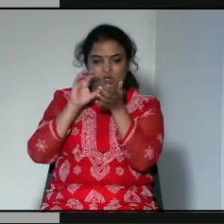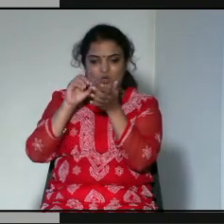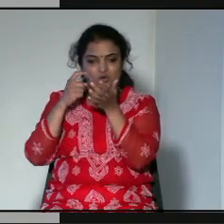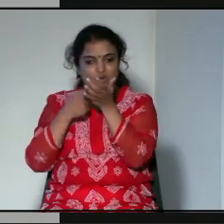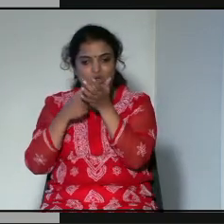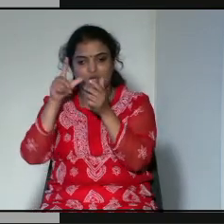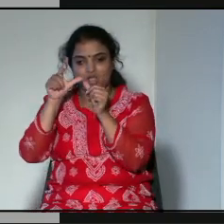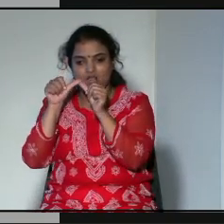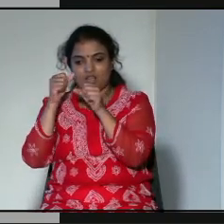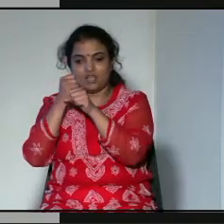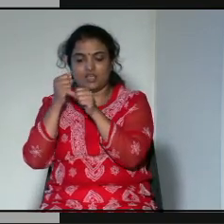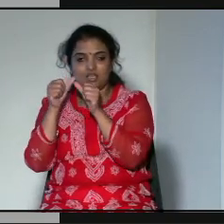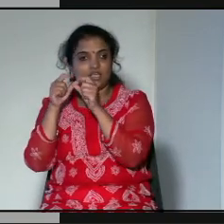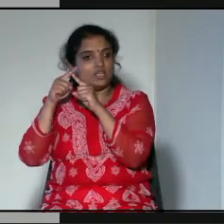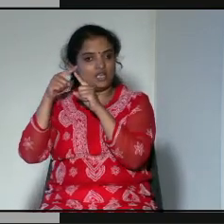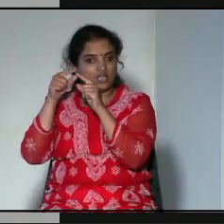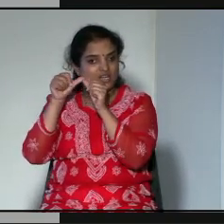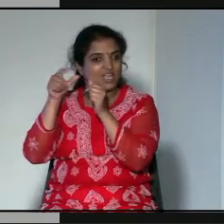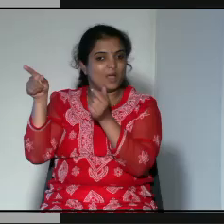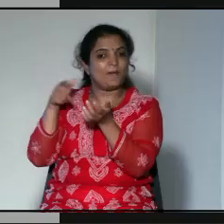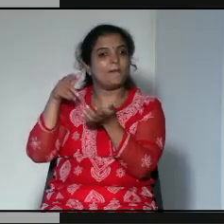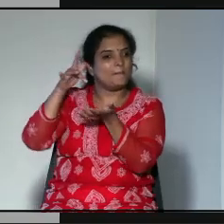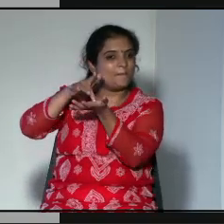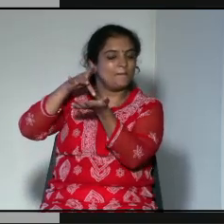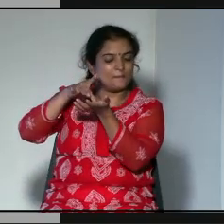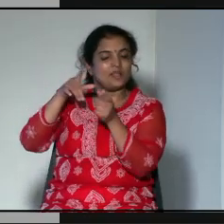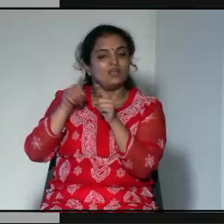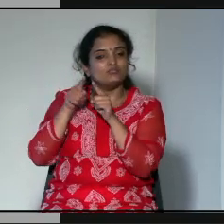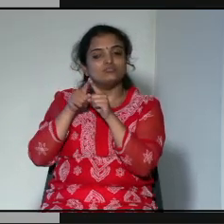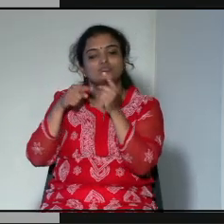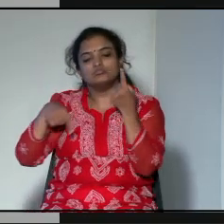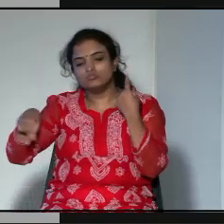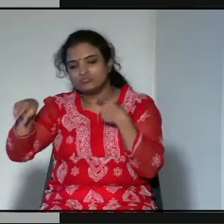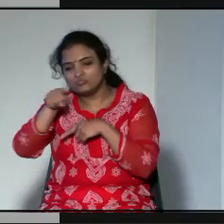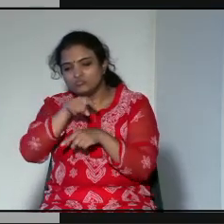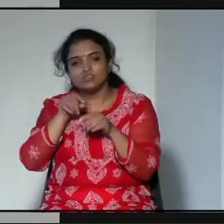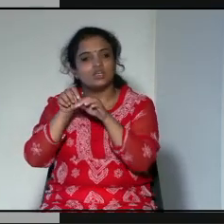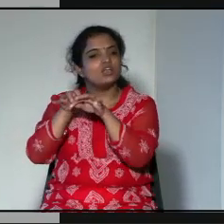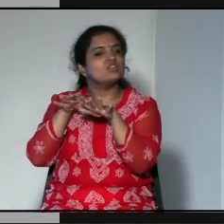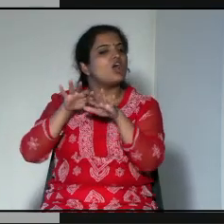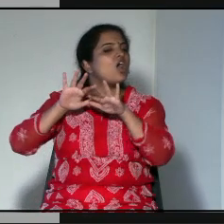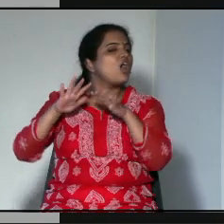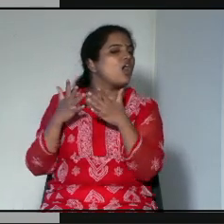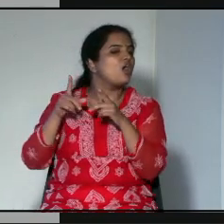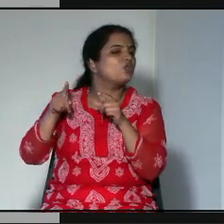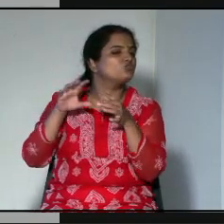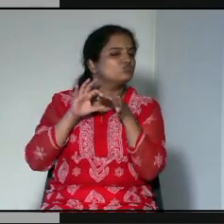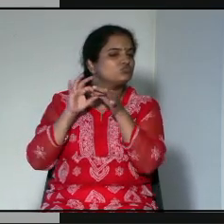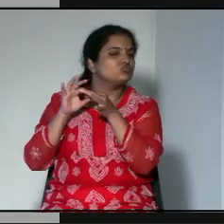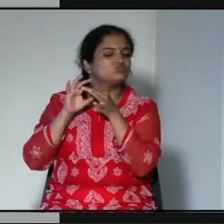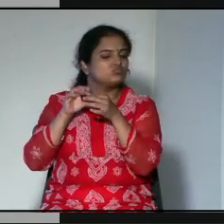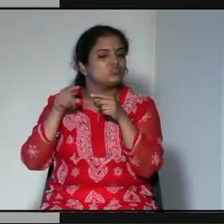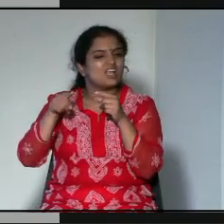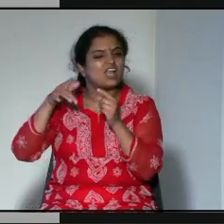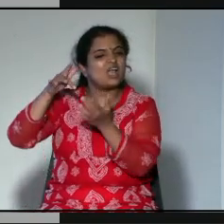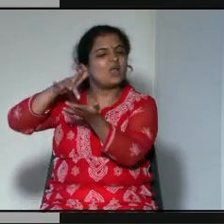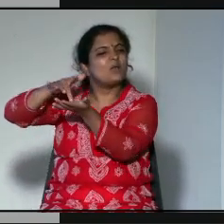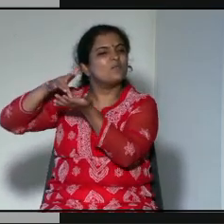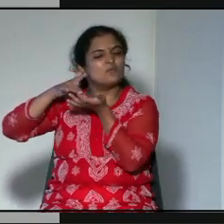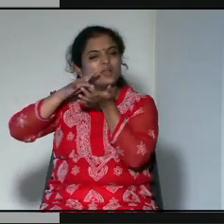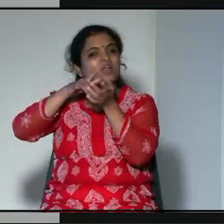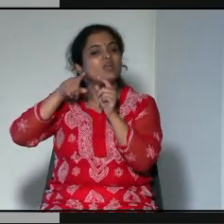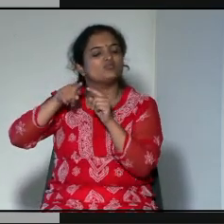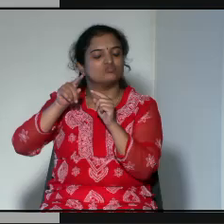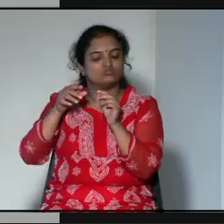Elachigram anymore. It's been absorbed into the urban scape of the city. But half a century ago, these areas marked the rural edge